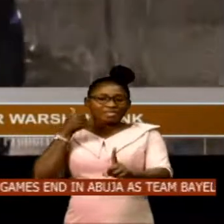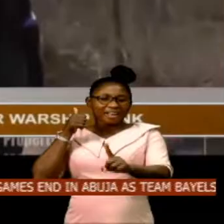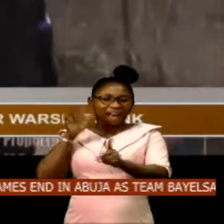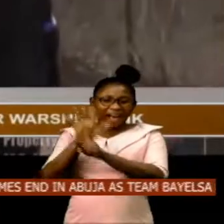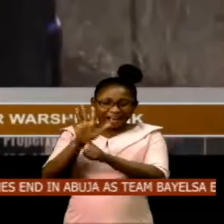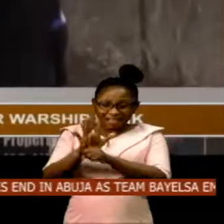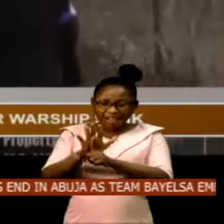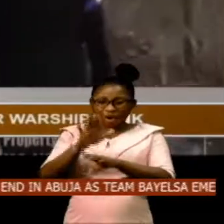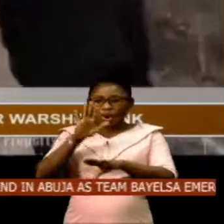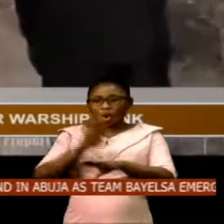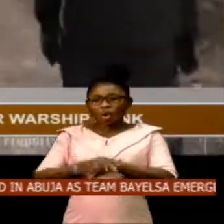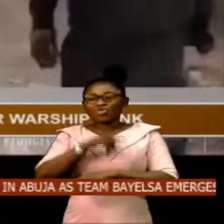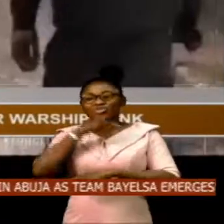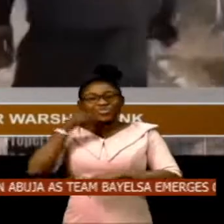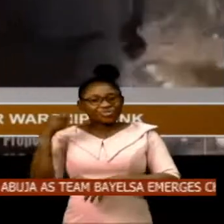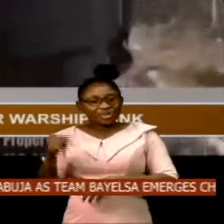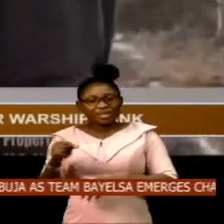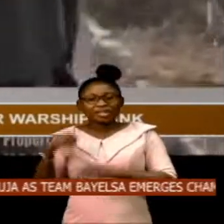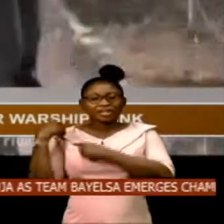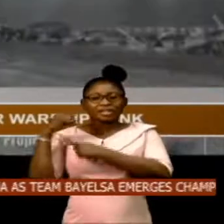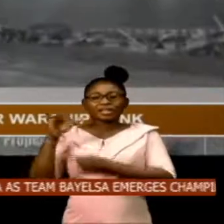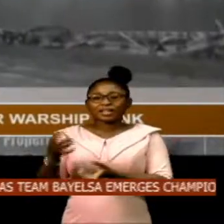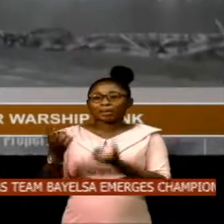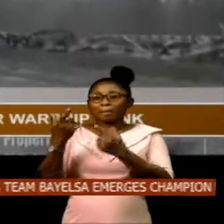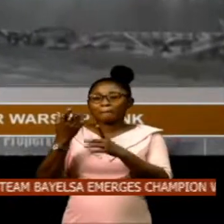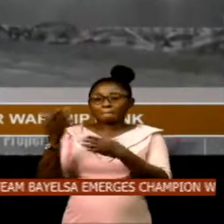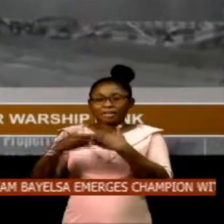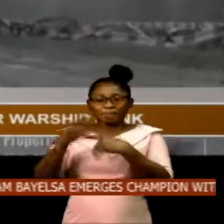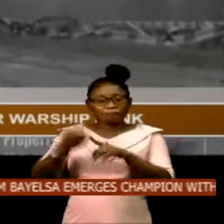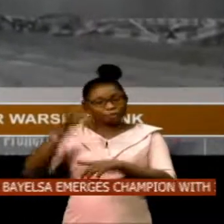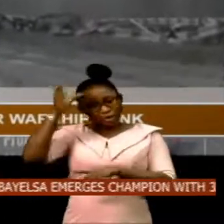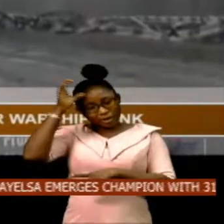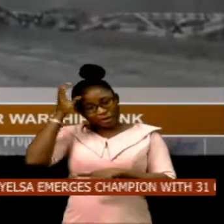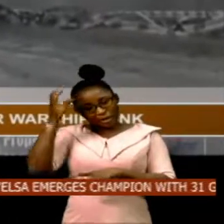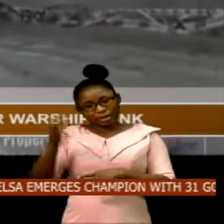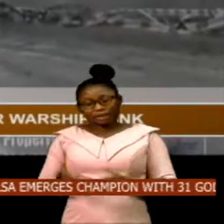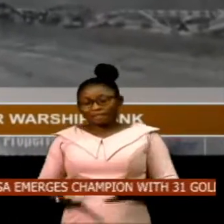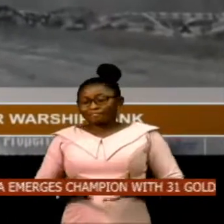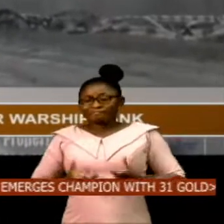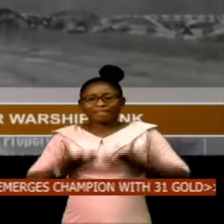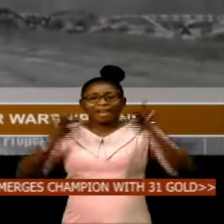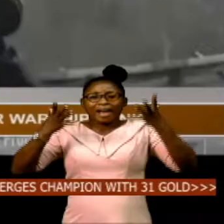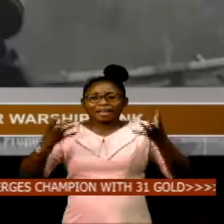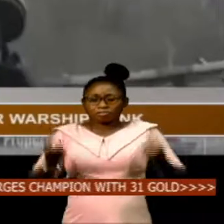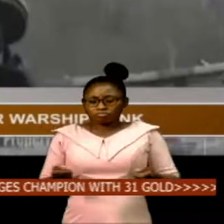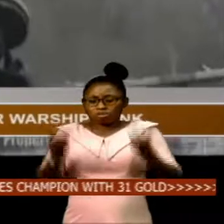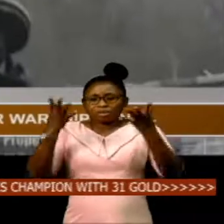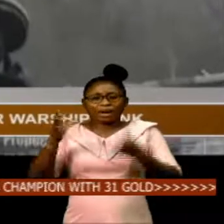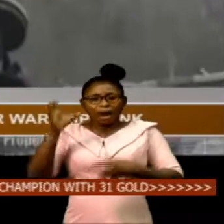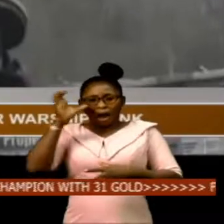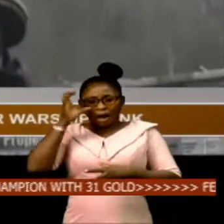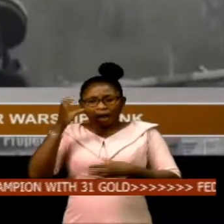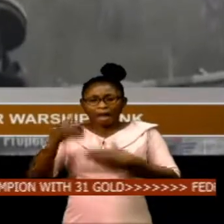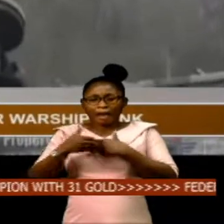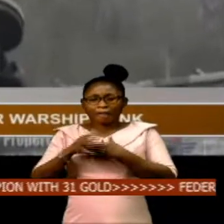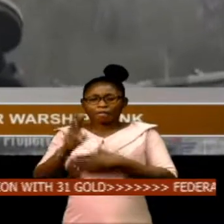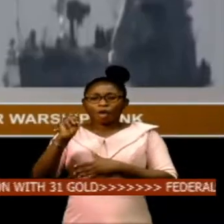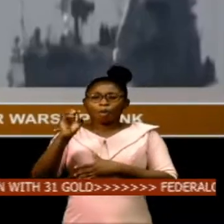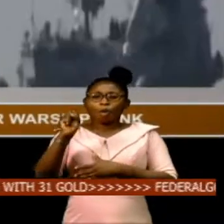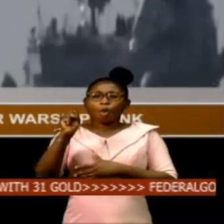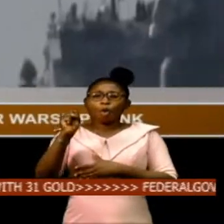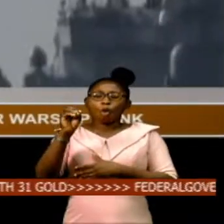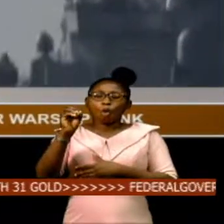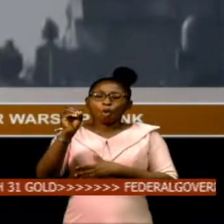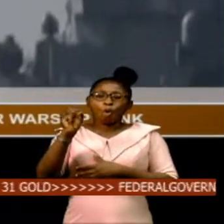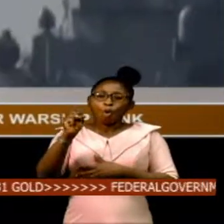on Kyiv since pulling troops back from the capital. Loud explosions were heard overnight after Moscow